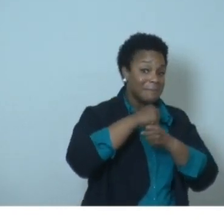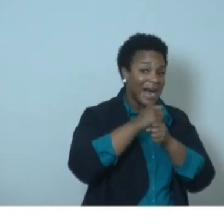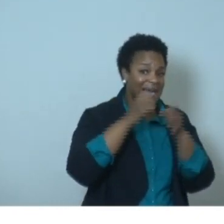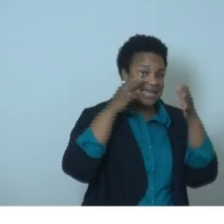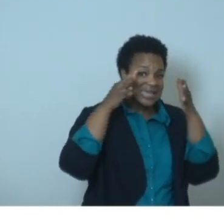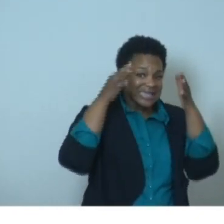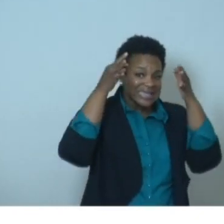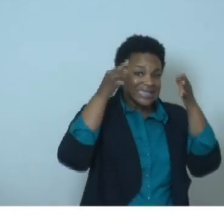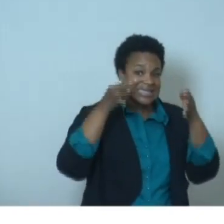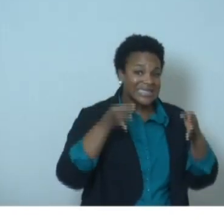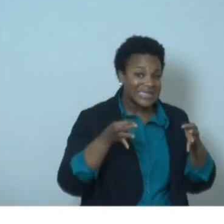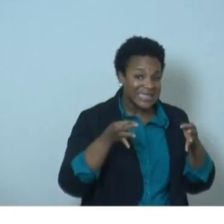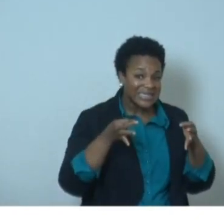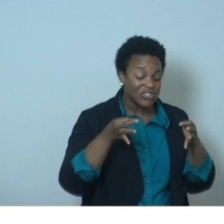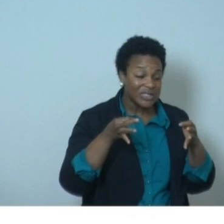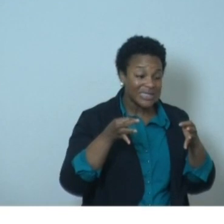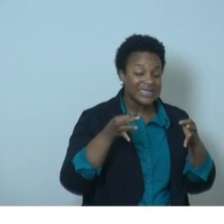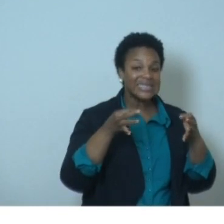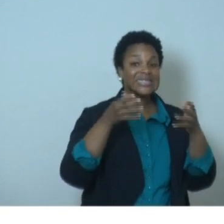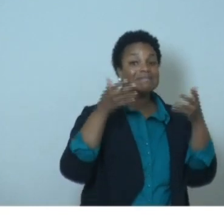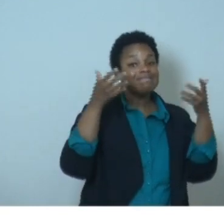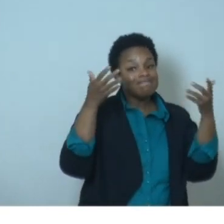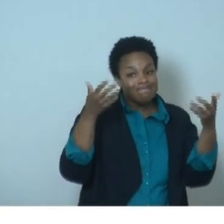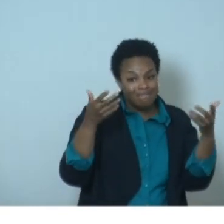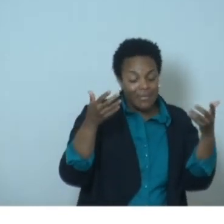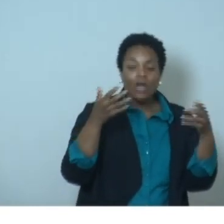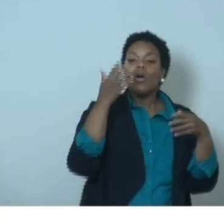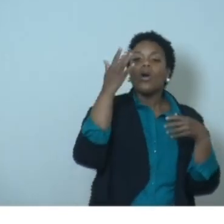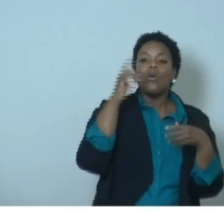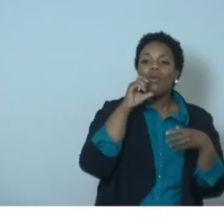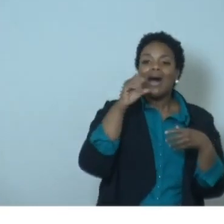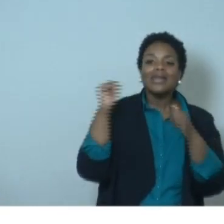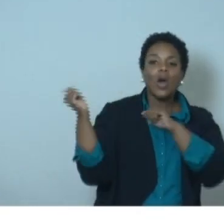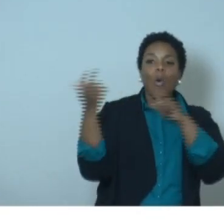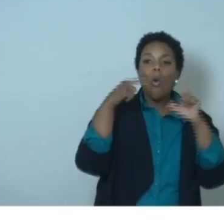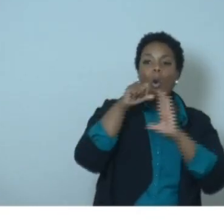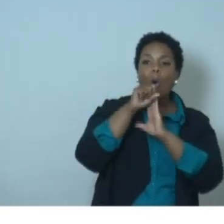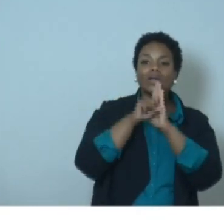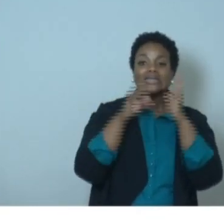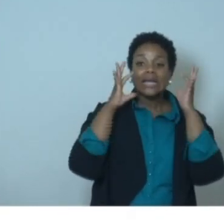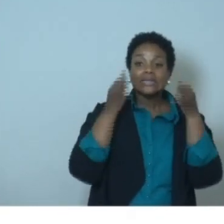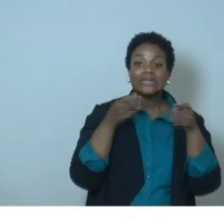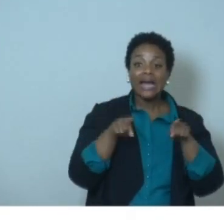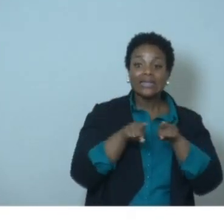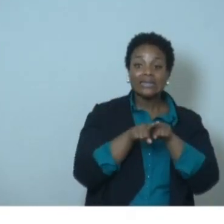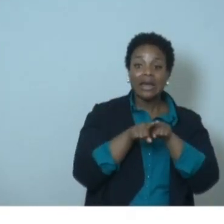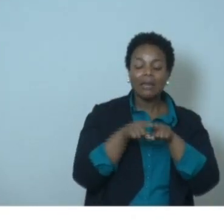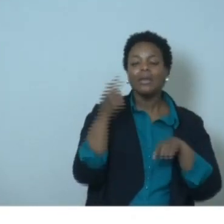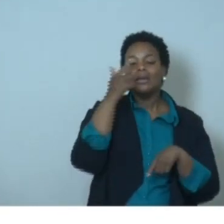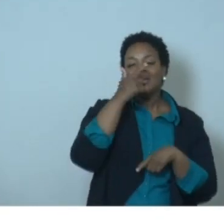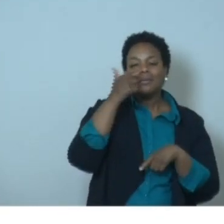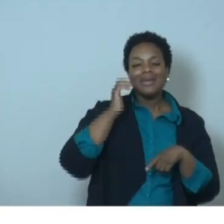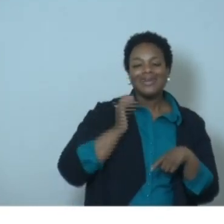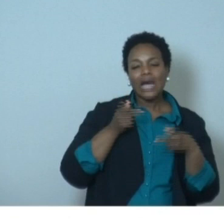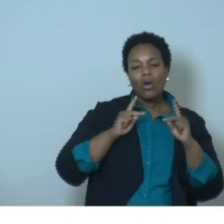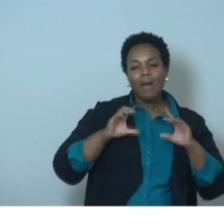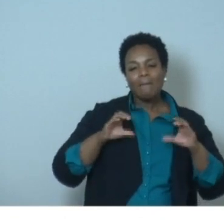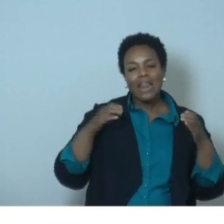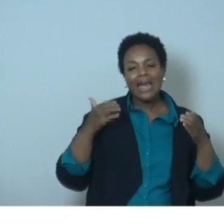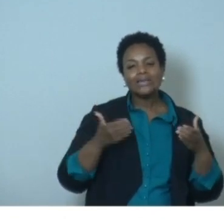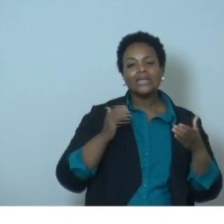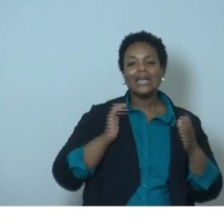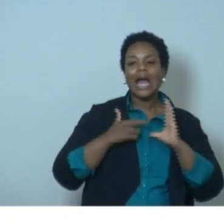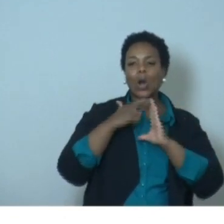universal positions? Our populations are different. Our healthcare capacity is different. And the reality is the federal